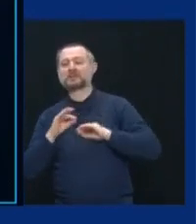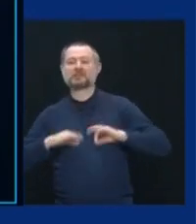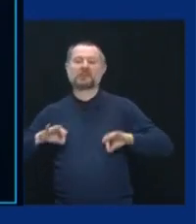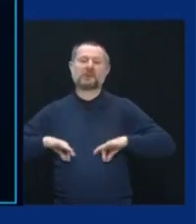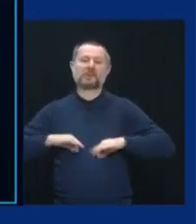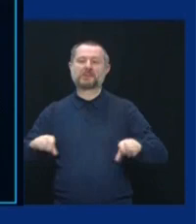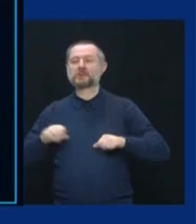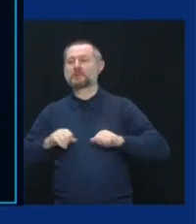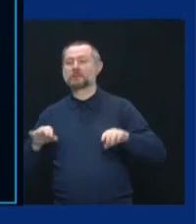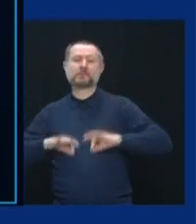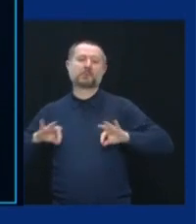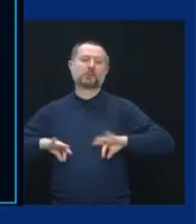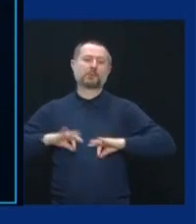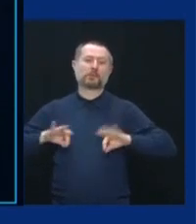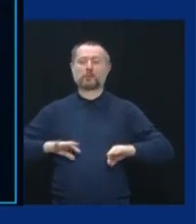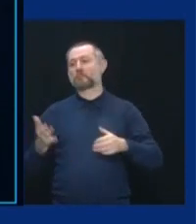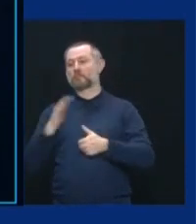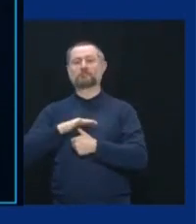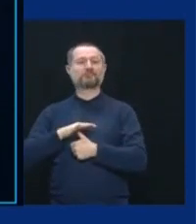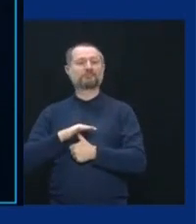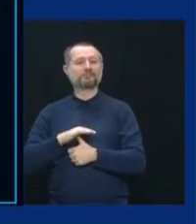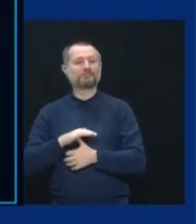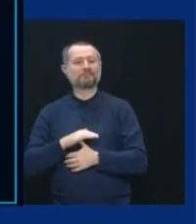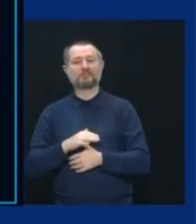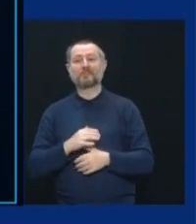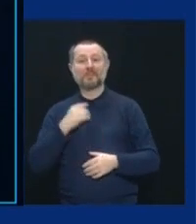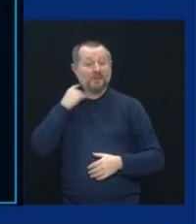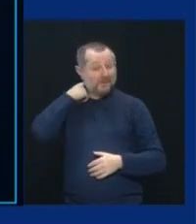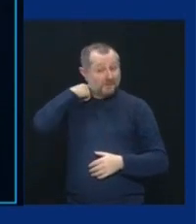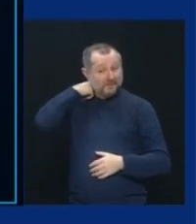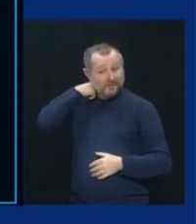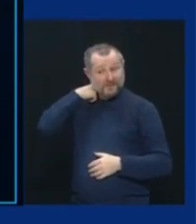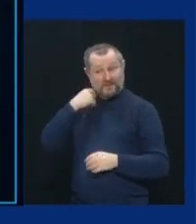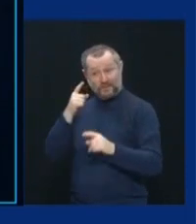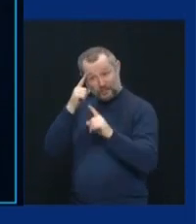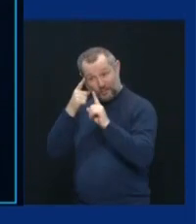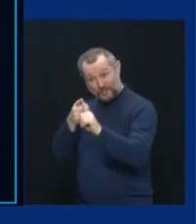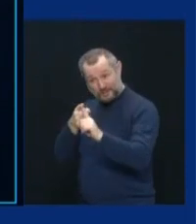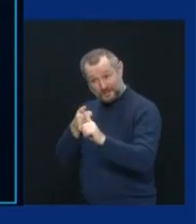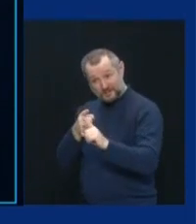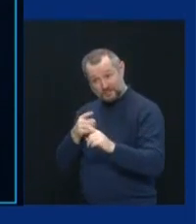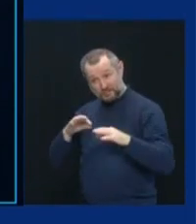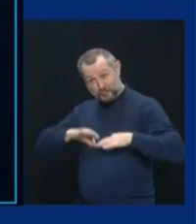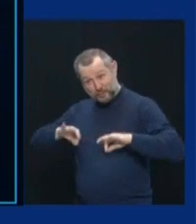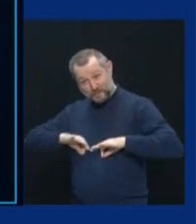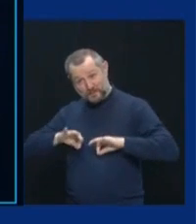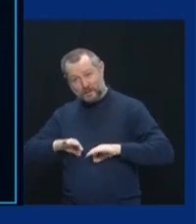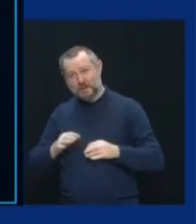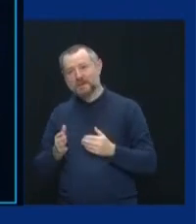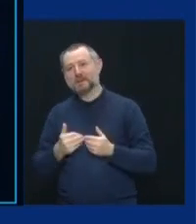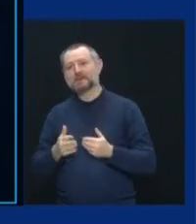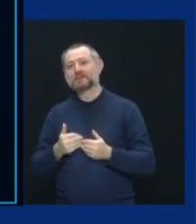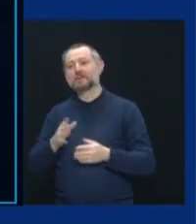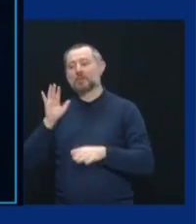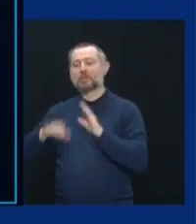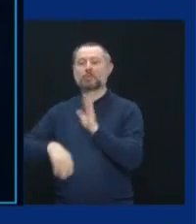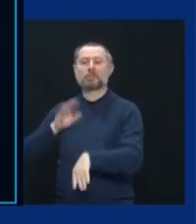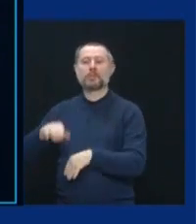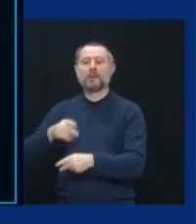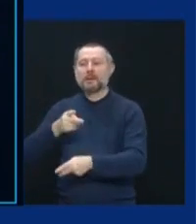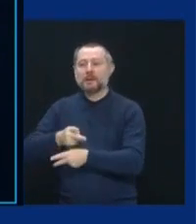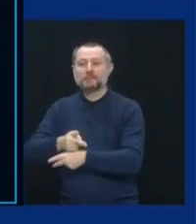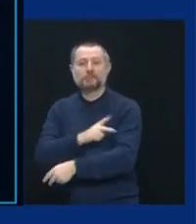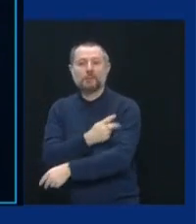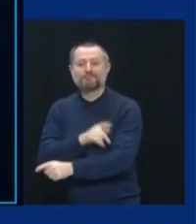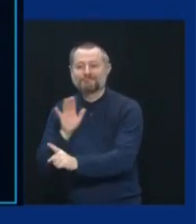If you're trying to make profit, it's too easy to sacrifice patient care. Everything becomes